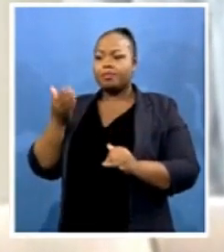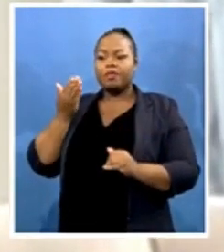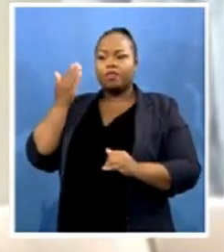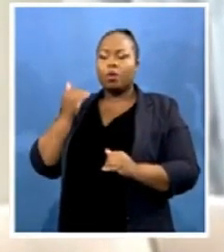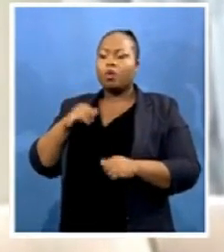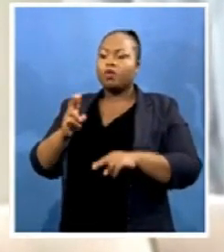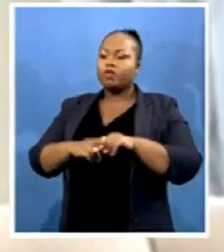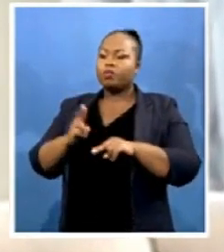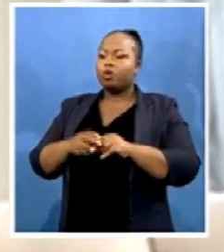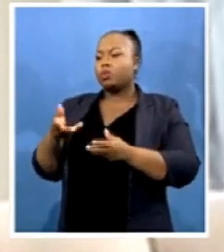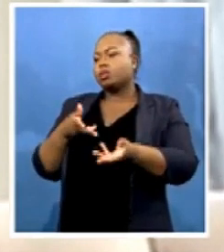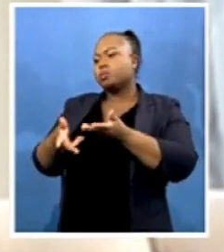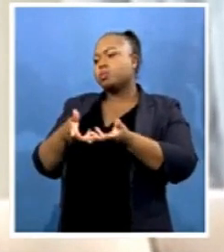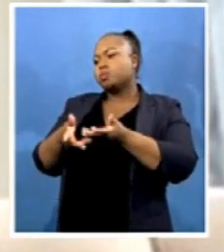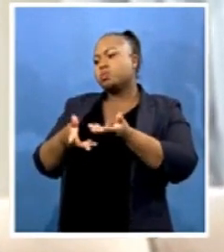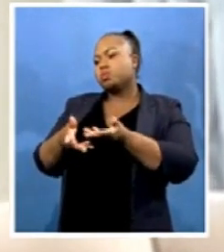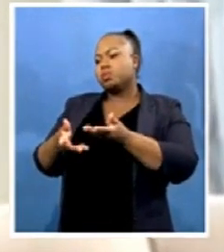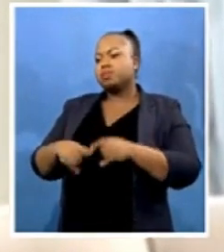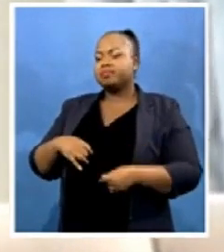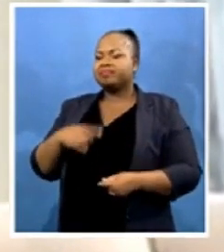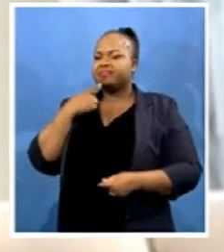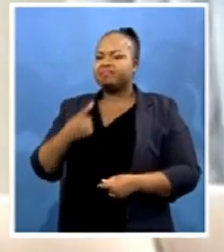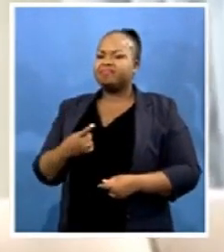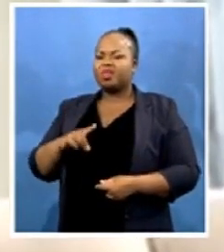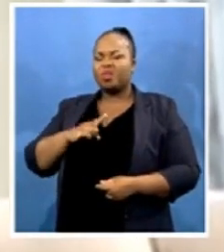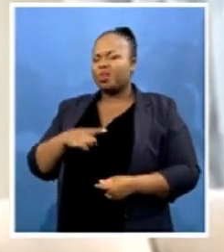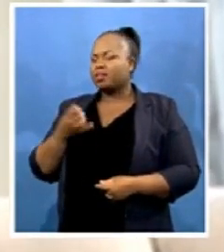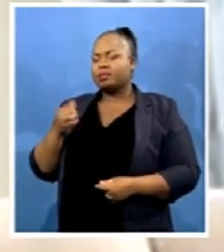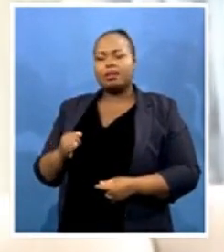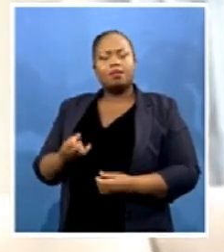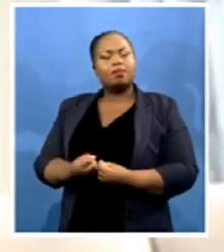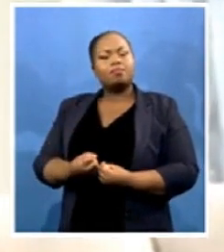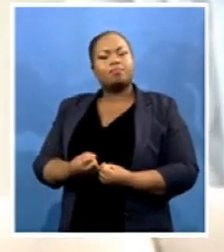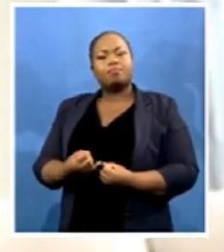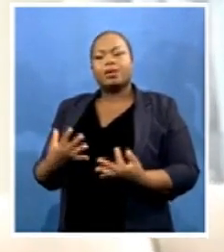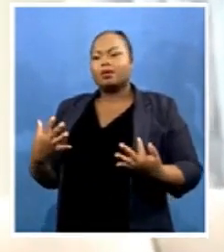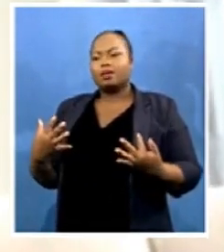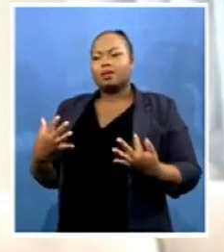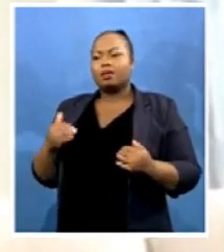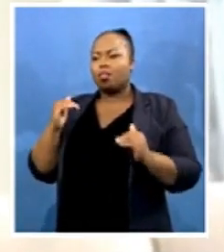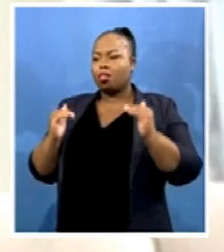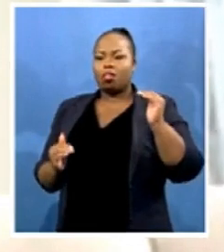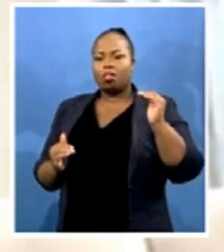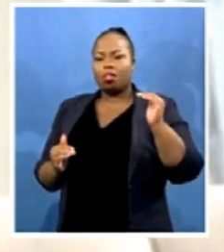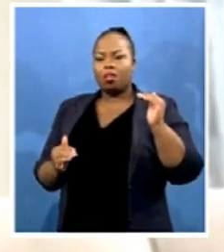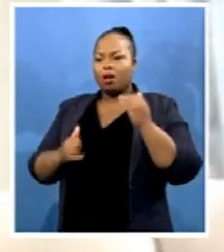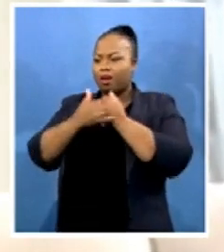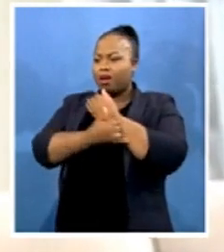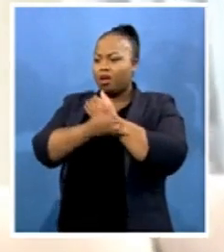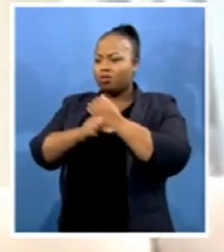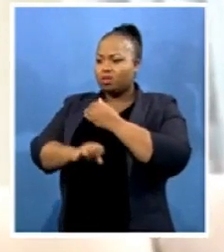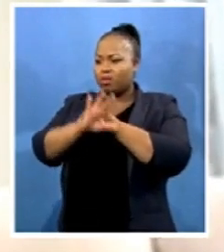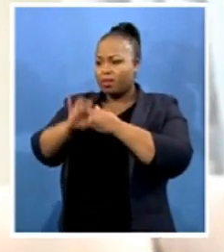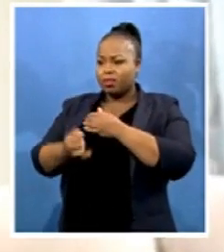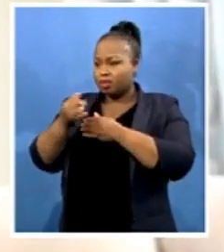bemoaned the fact that we still had so much inequality in our country, and but he kept on saying he's